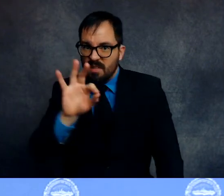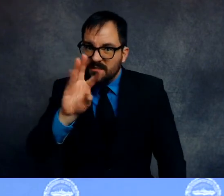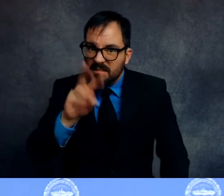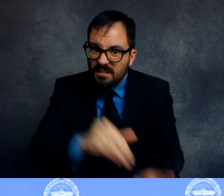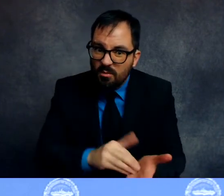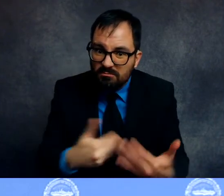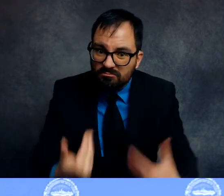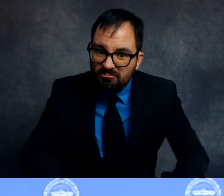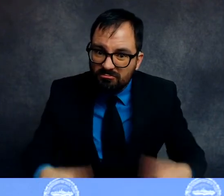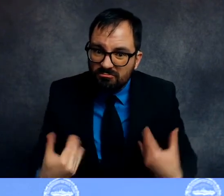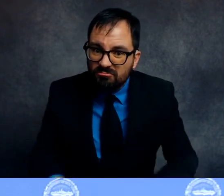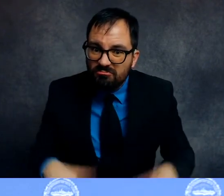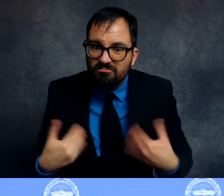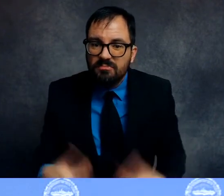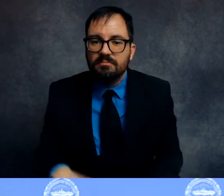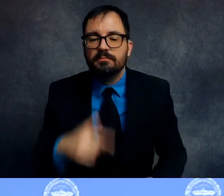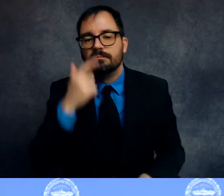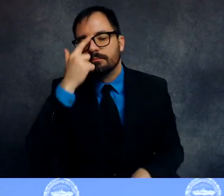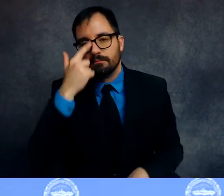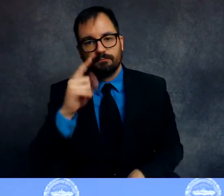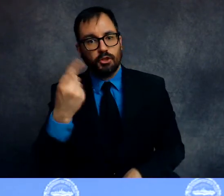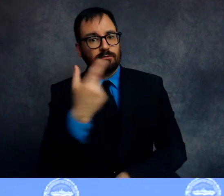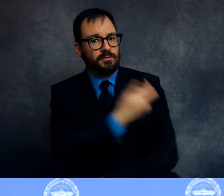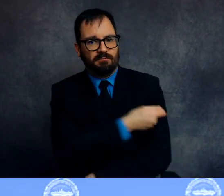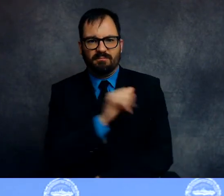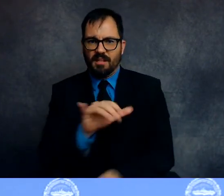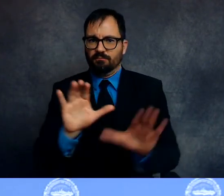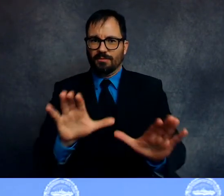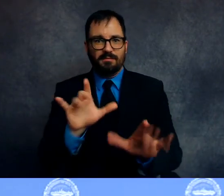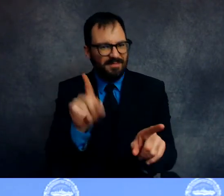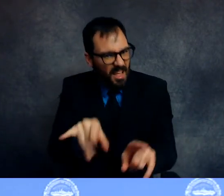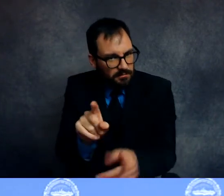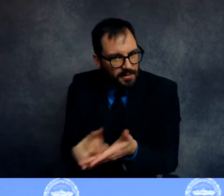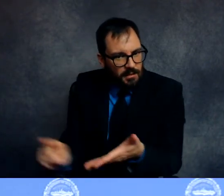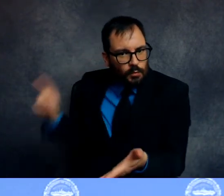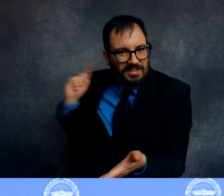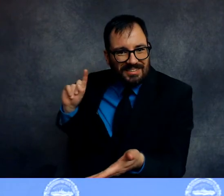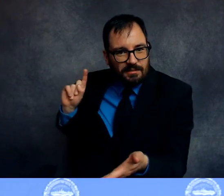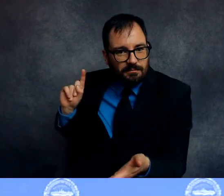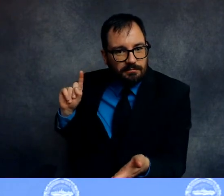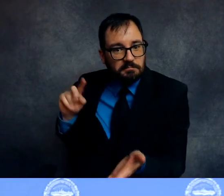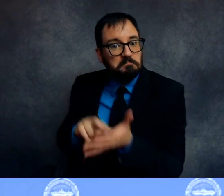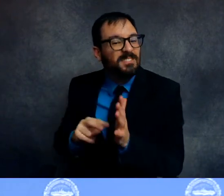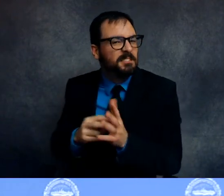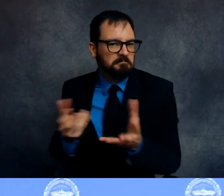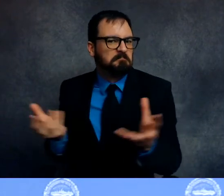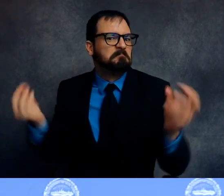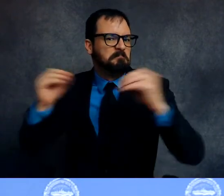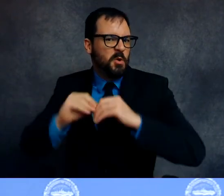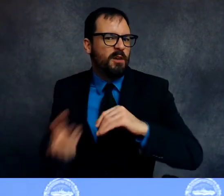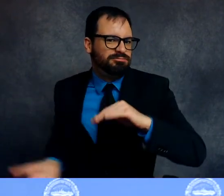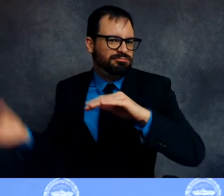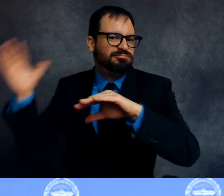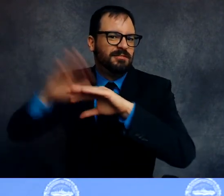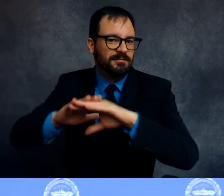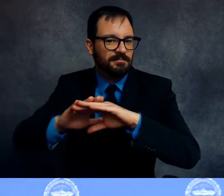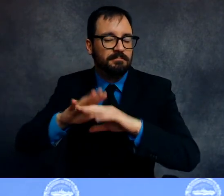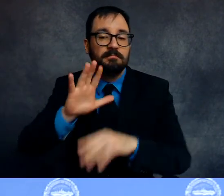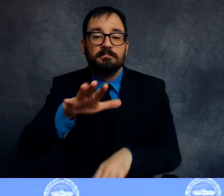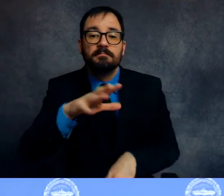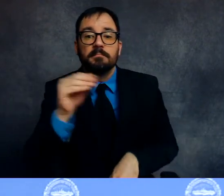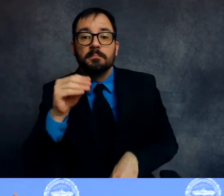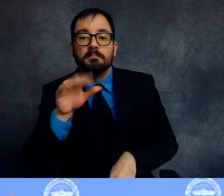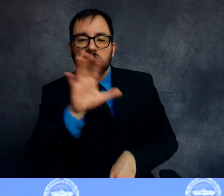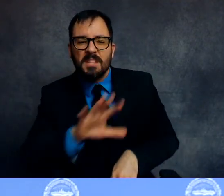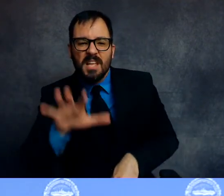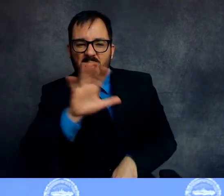16.5% of the population over the age of 16 who's eligible. So to see 96,000 folks having gotten their first shot is great.